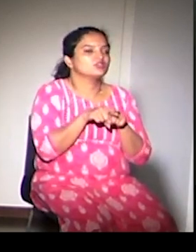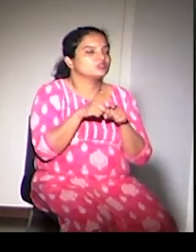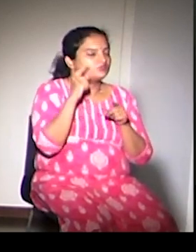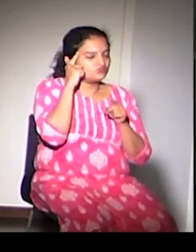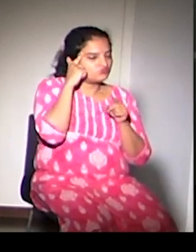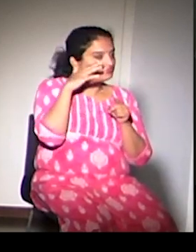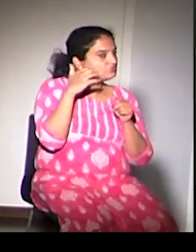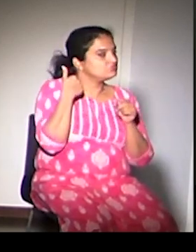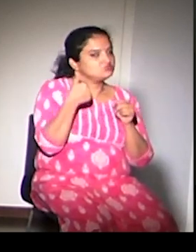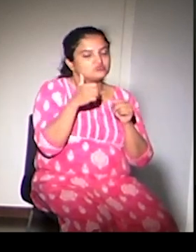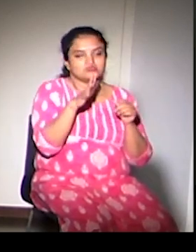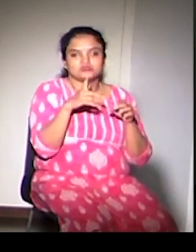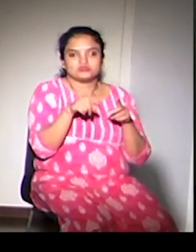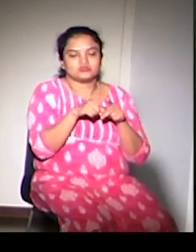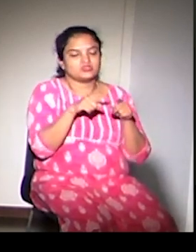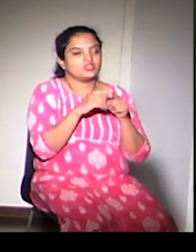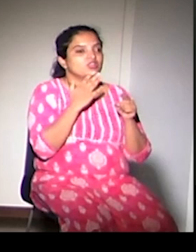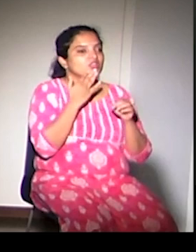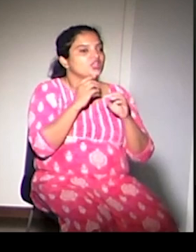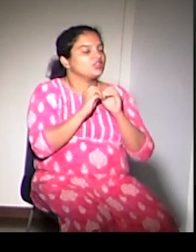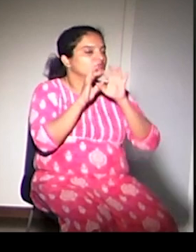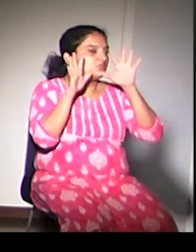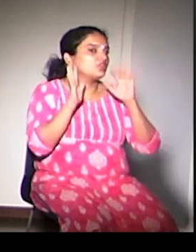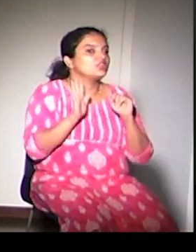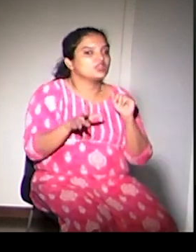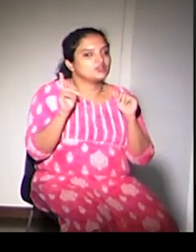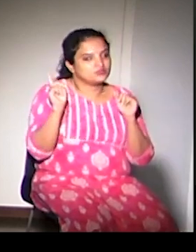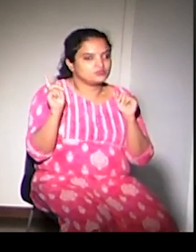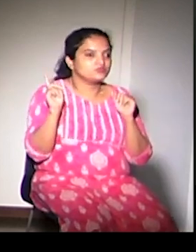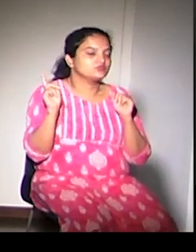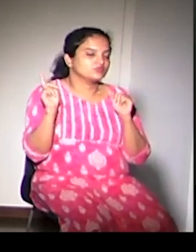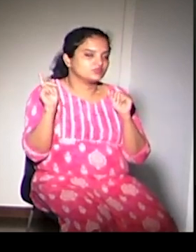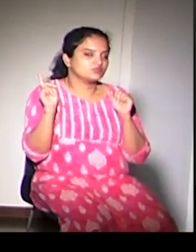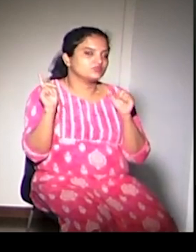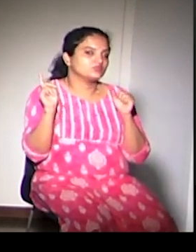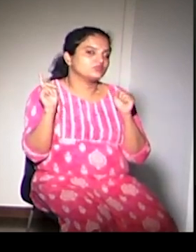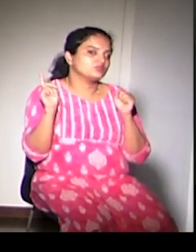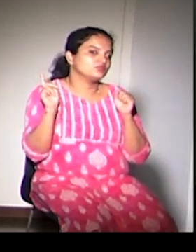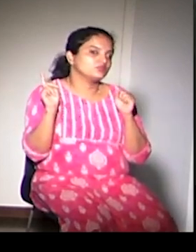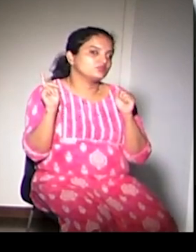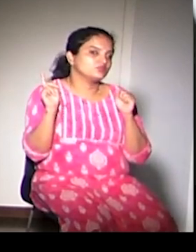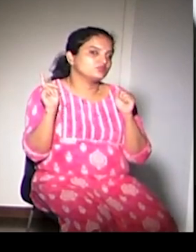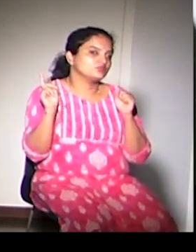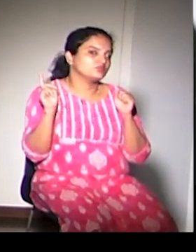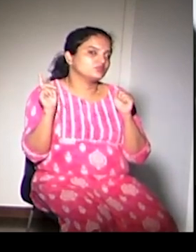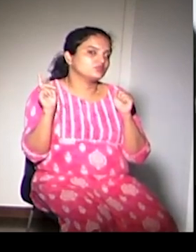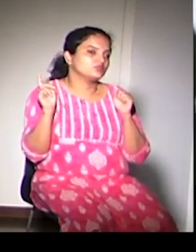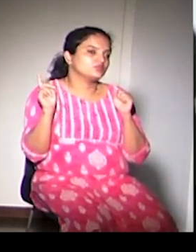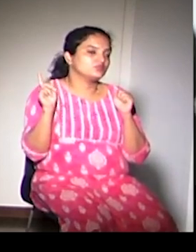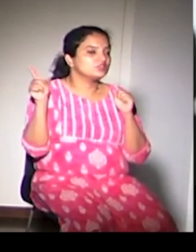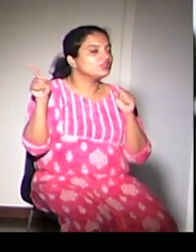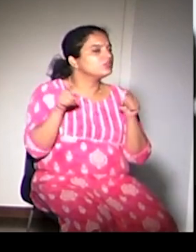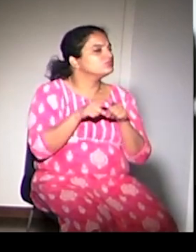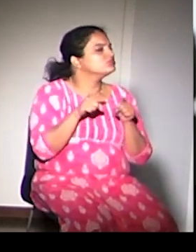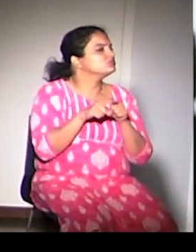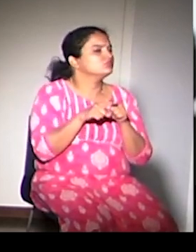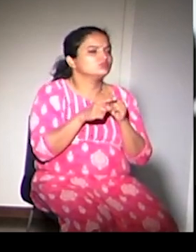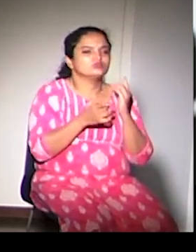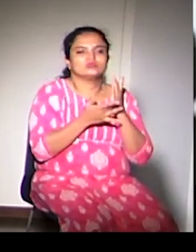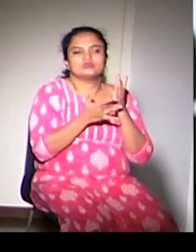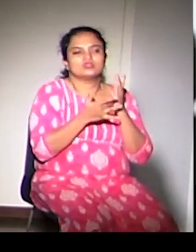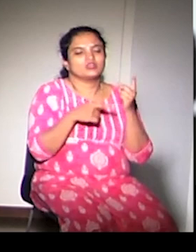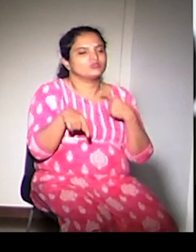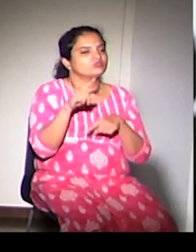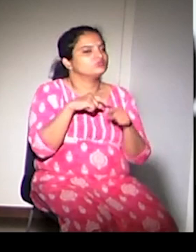brilliant, bright colours that you see on the cut tile mosaic. This is in a technique